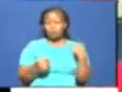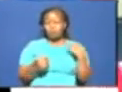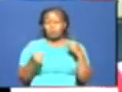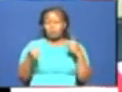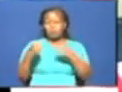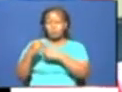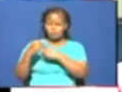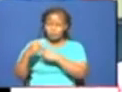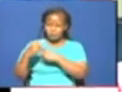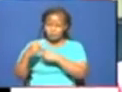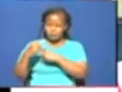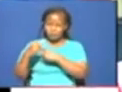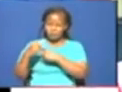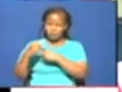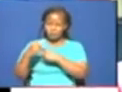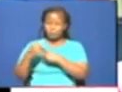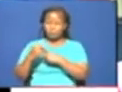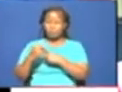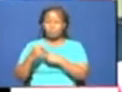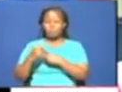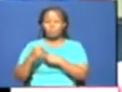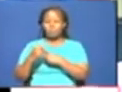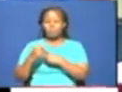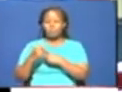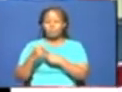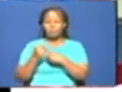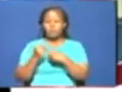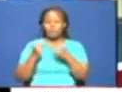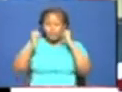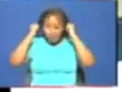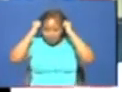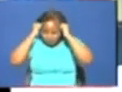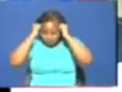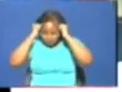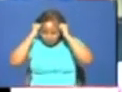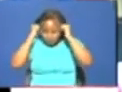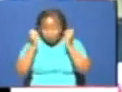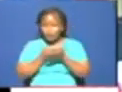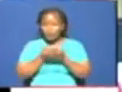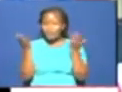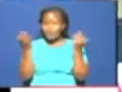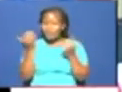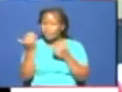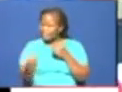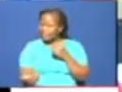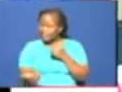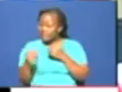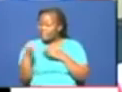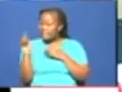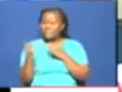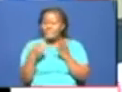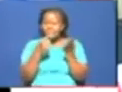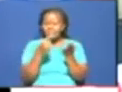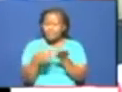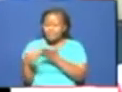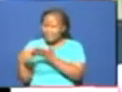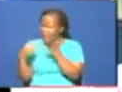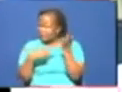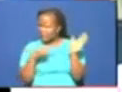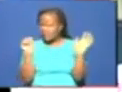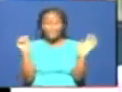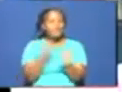waste not a single child. Education is non-negotiable. This program be